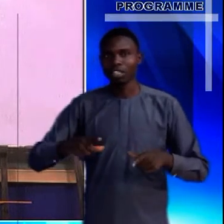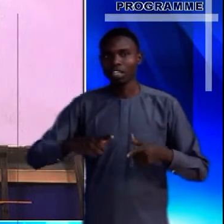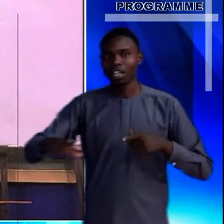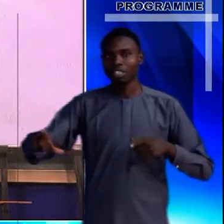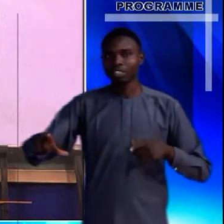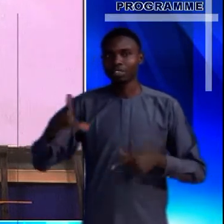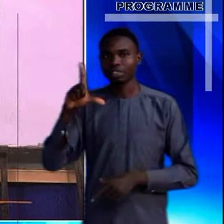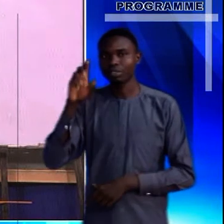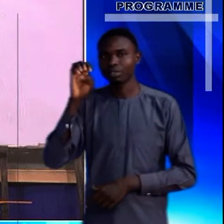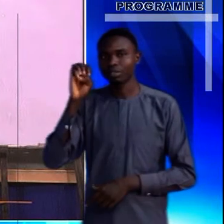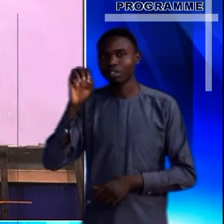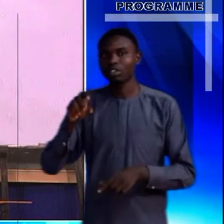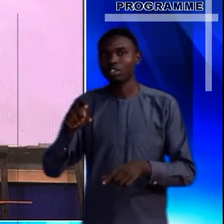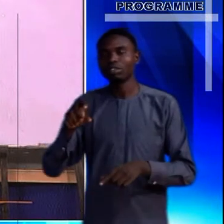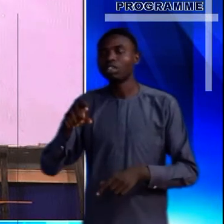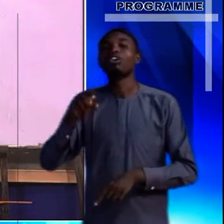has a unit of